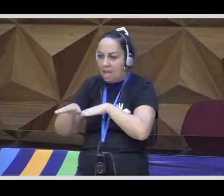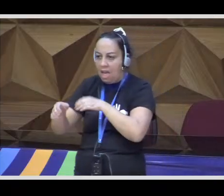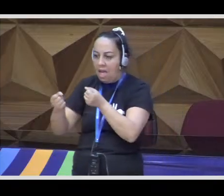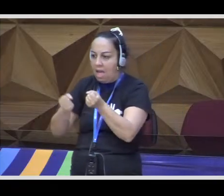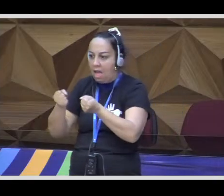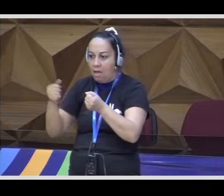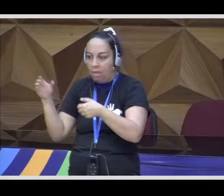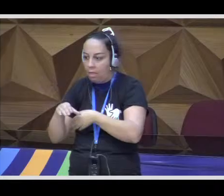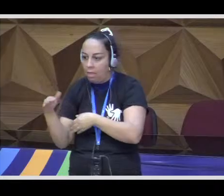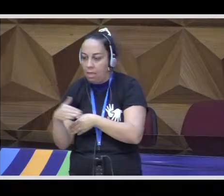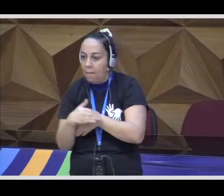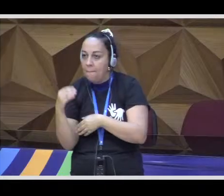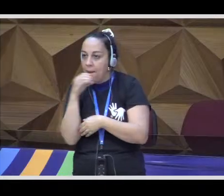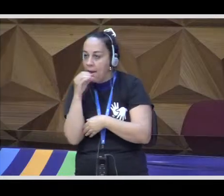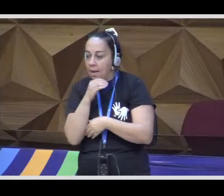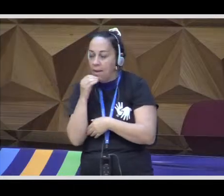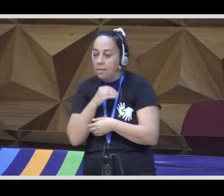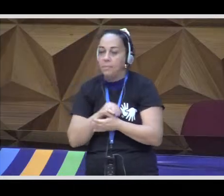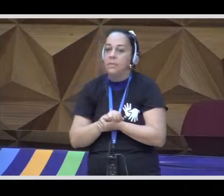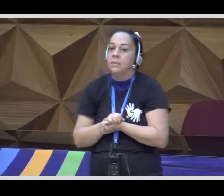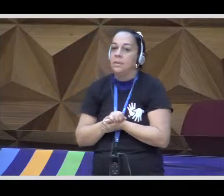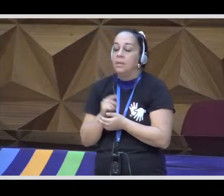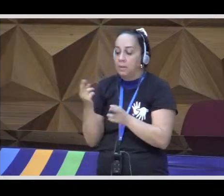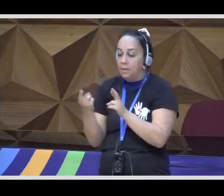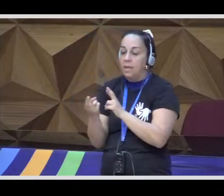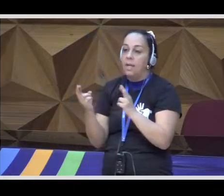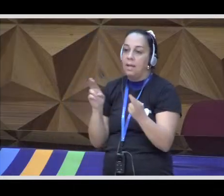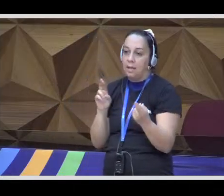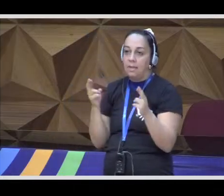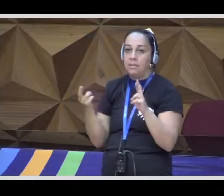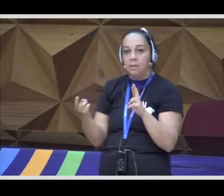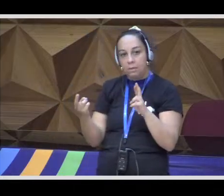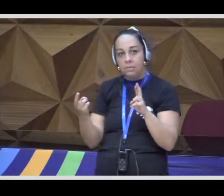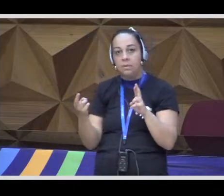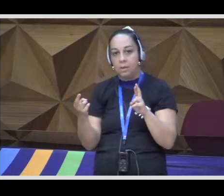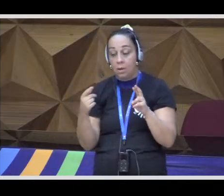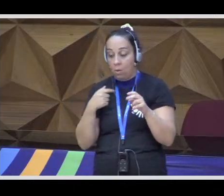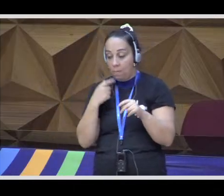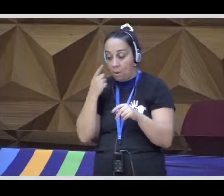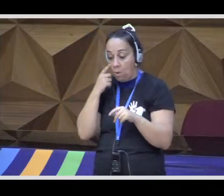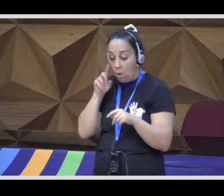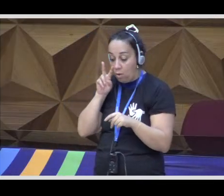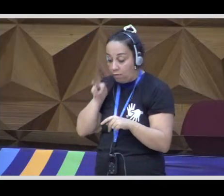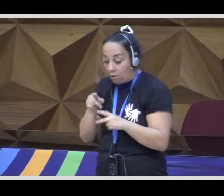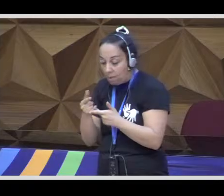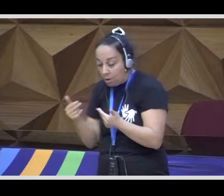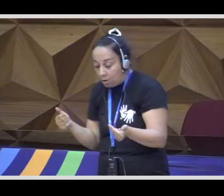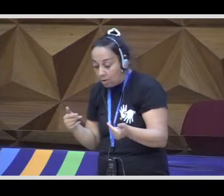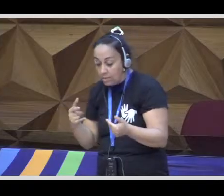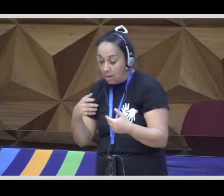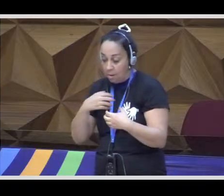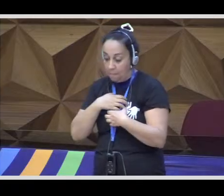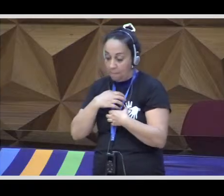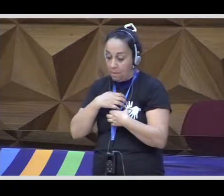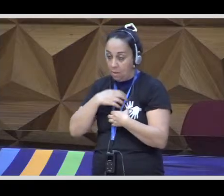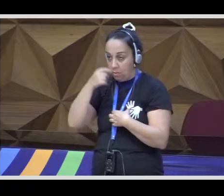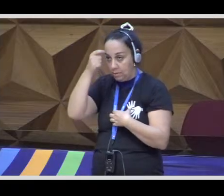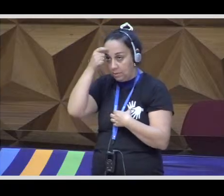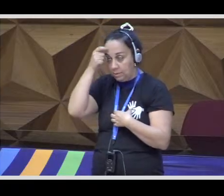the idea between this visual and vestibular mismatch. My eye sees something, but my vestibular system perceives something different.